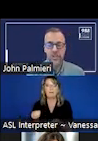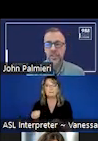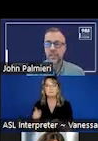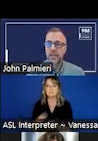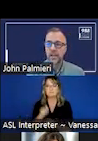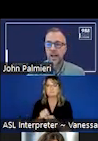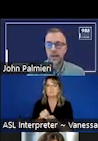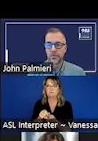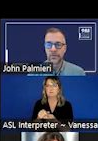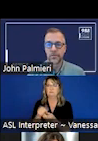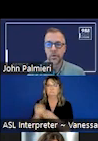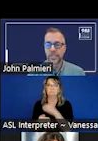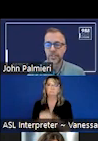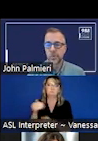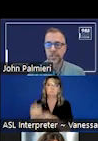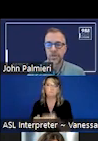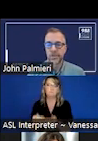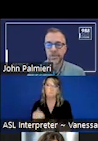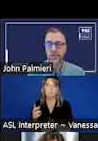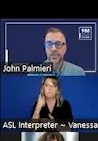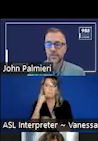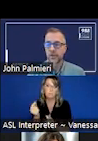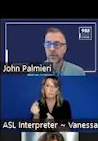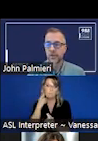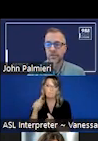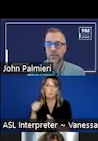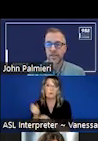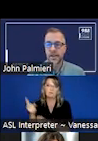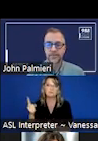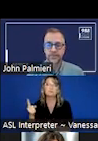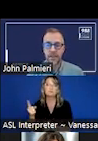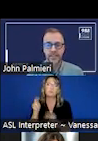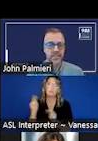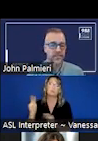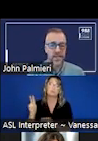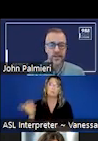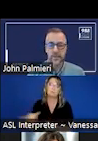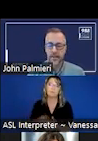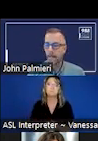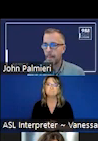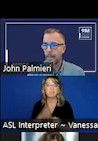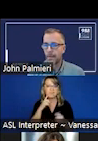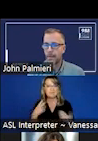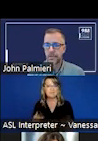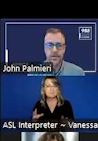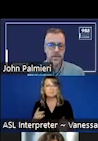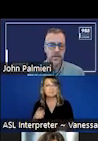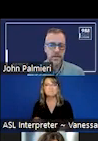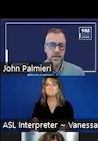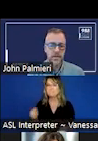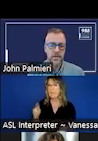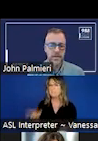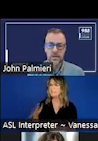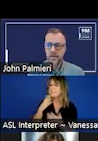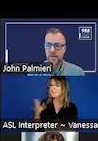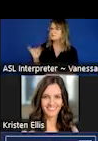for action moving forward into 2023. So very much looking forward to that. I think that's it for now, Amy. Thanks so much, John. Thank